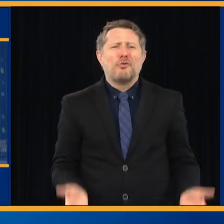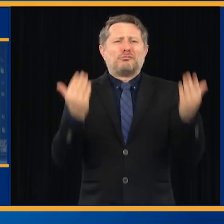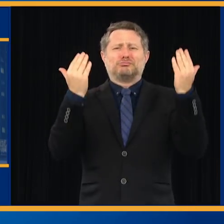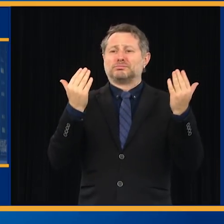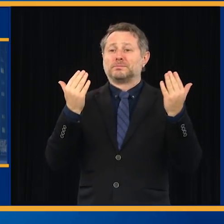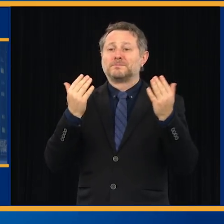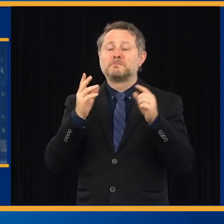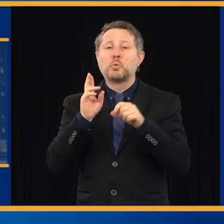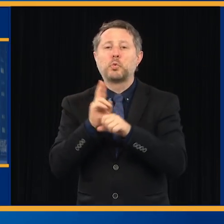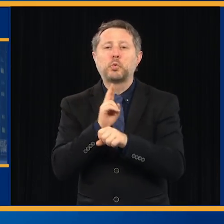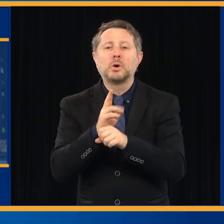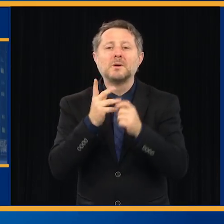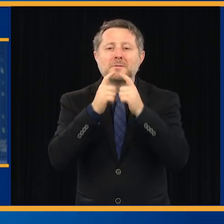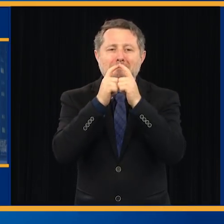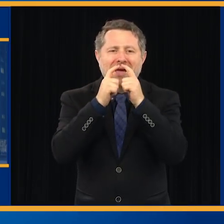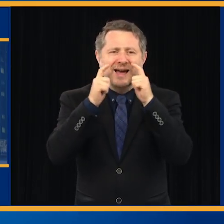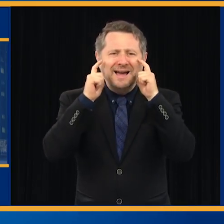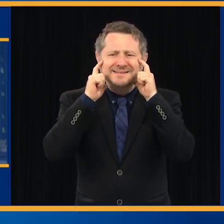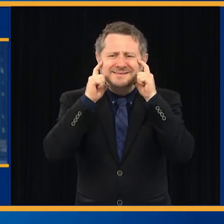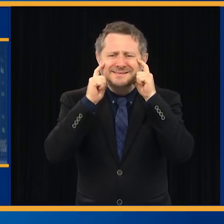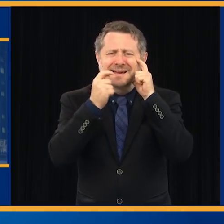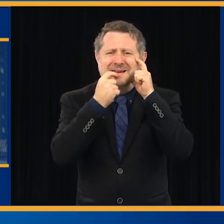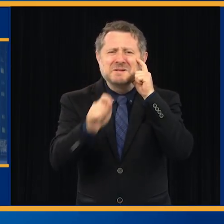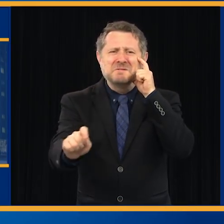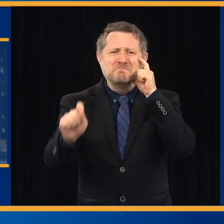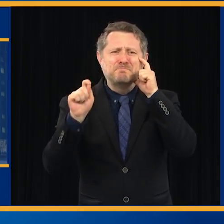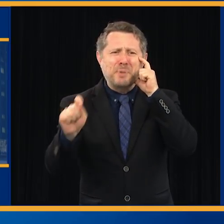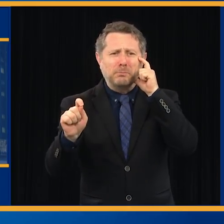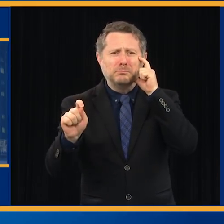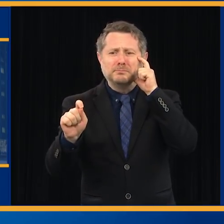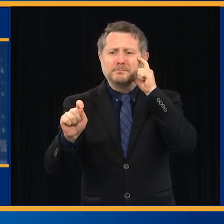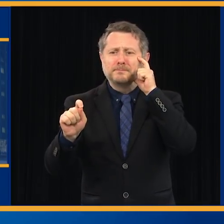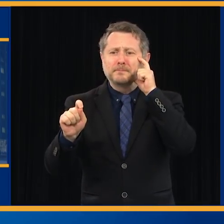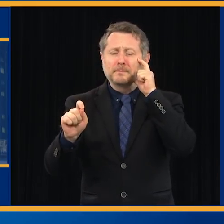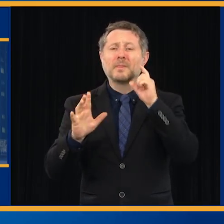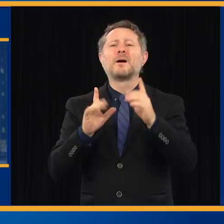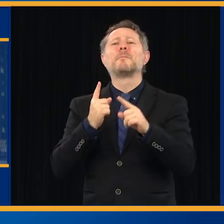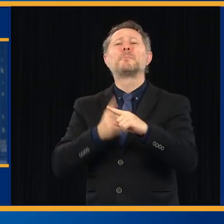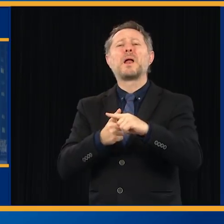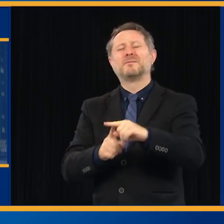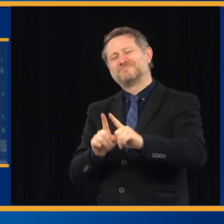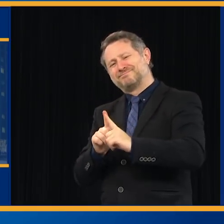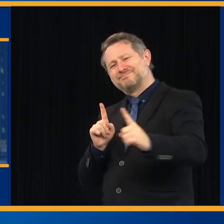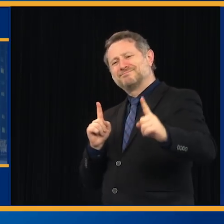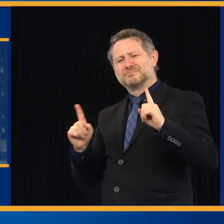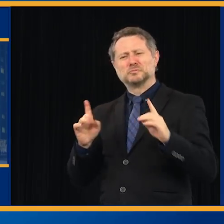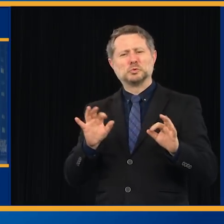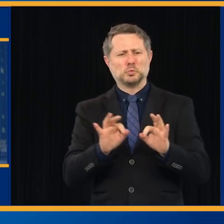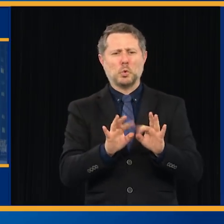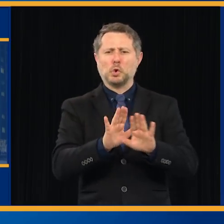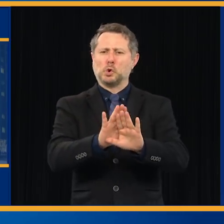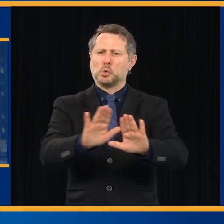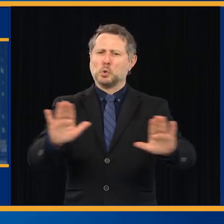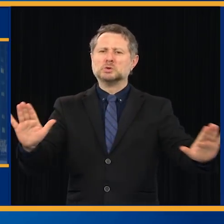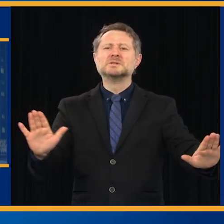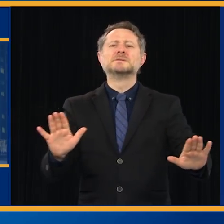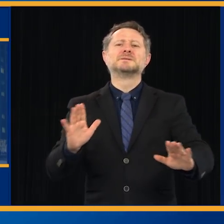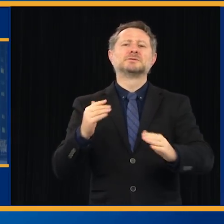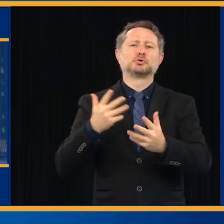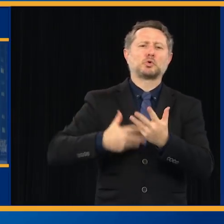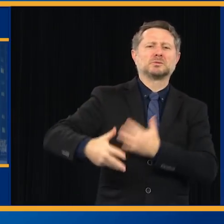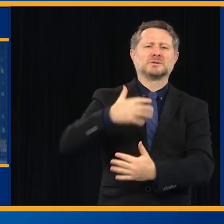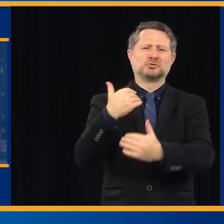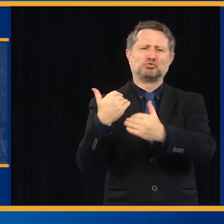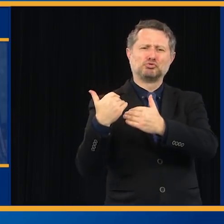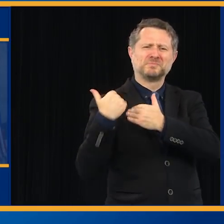a mask and socially distance. That is your social responsibility in the middle